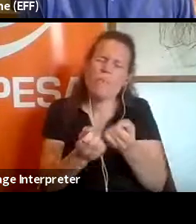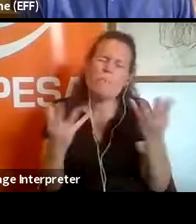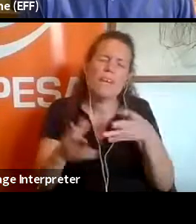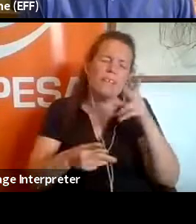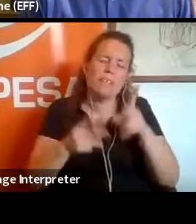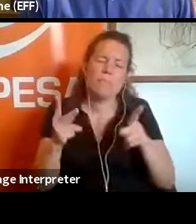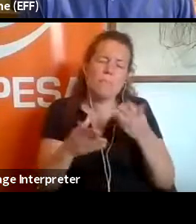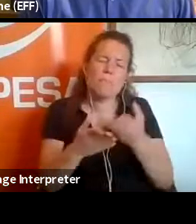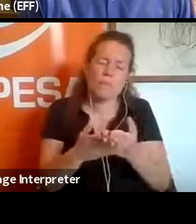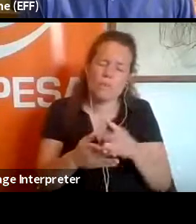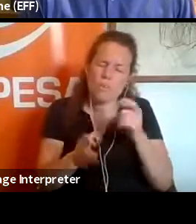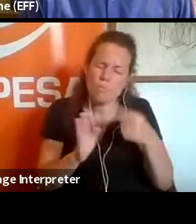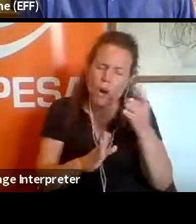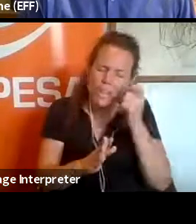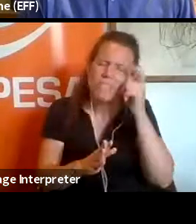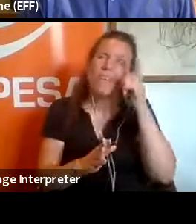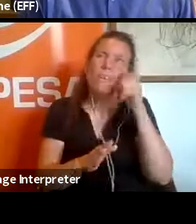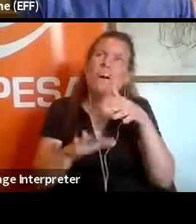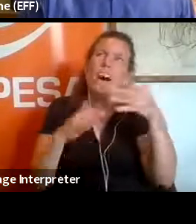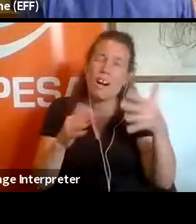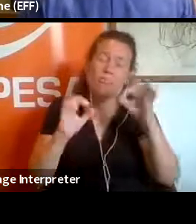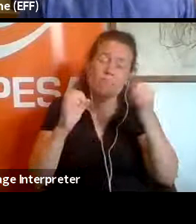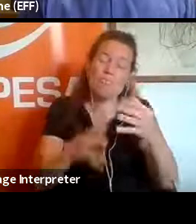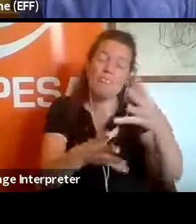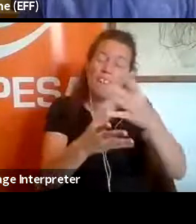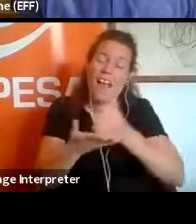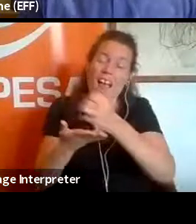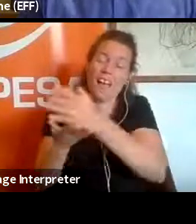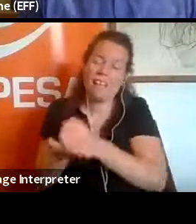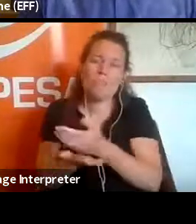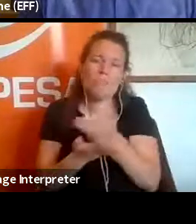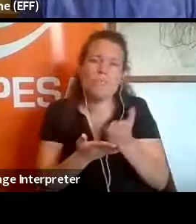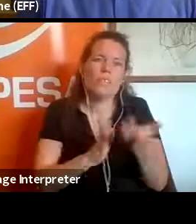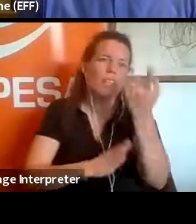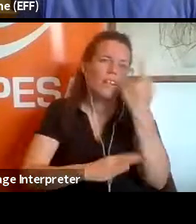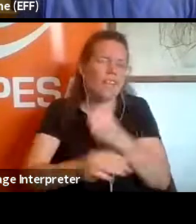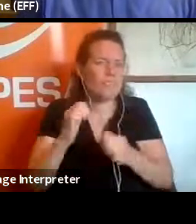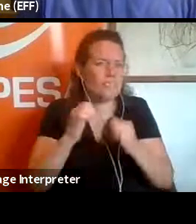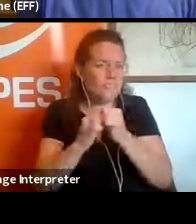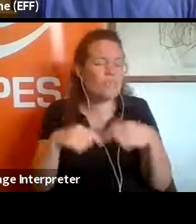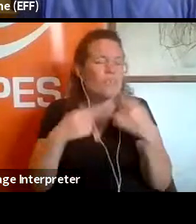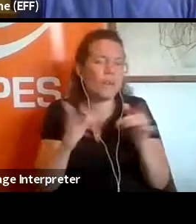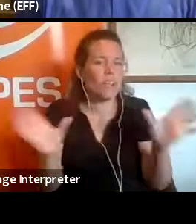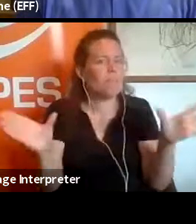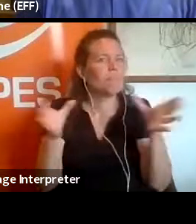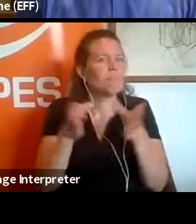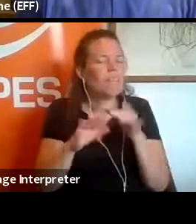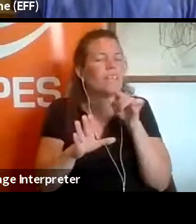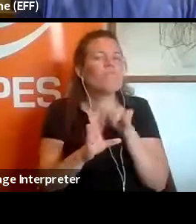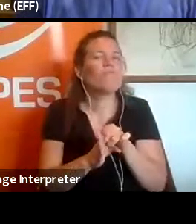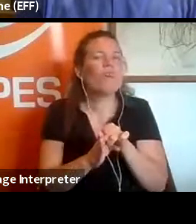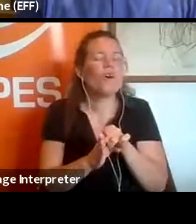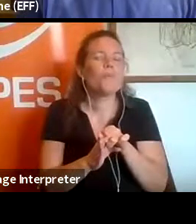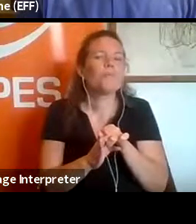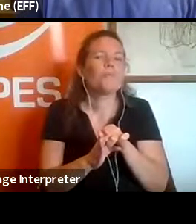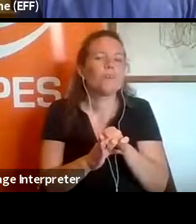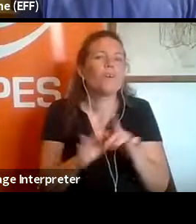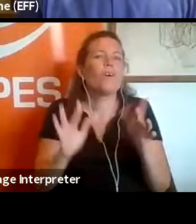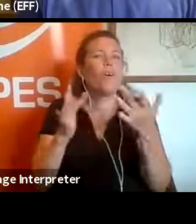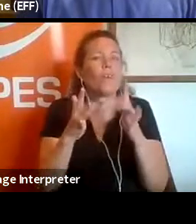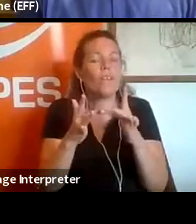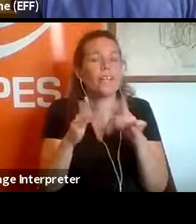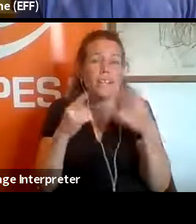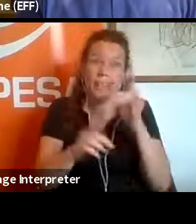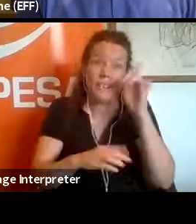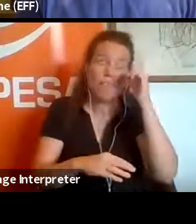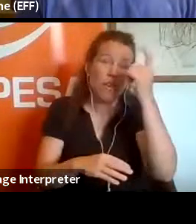really helpful. We had an engagement last year with South African Parliament on online gender-based violence, and the parliamentarians welcomed our submissions and